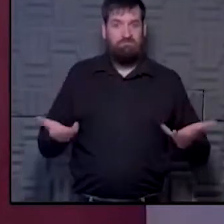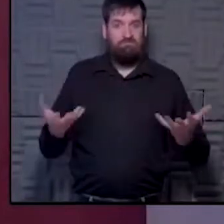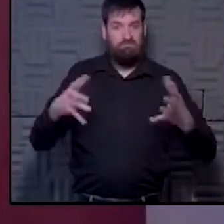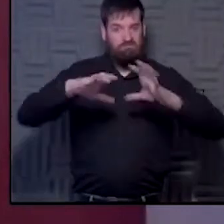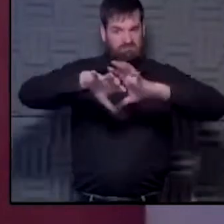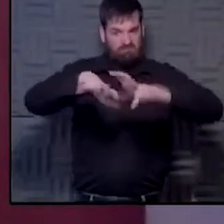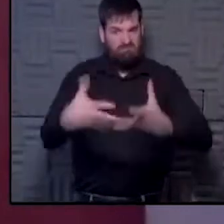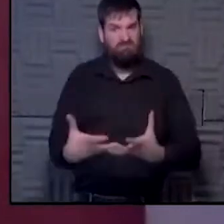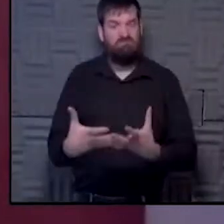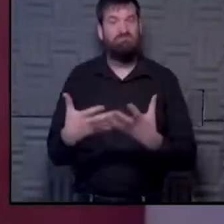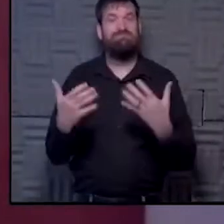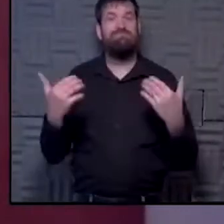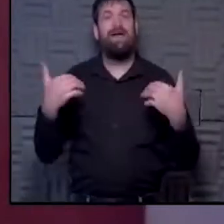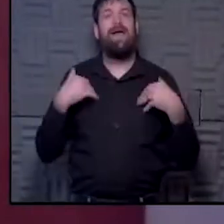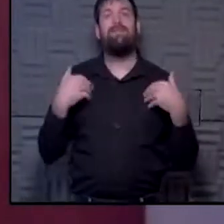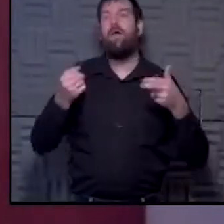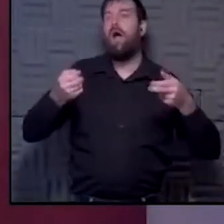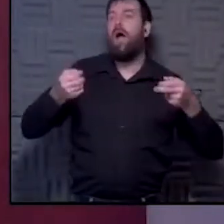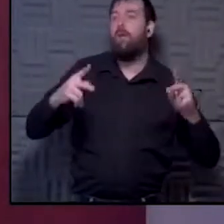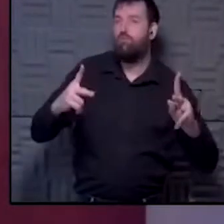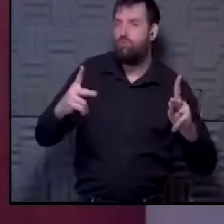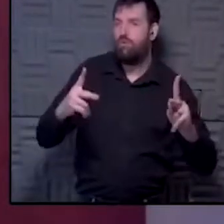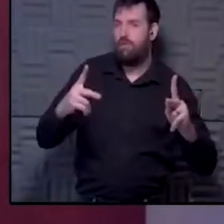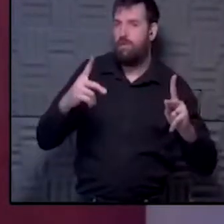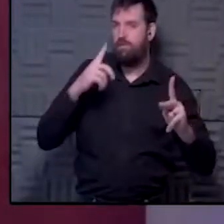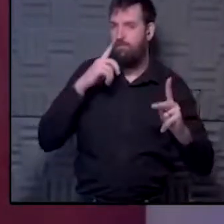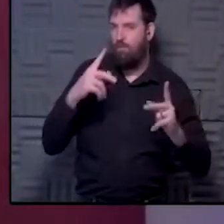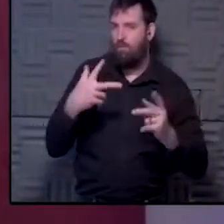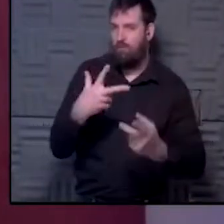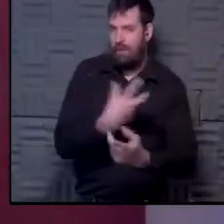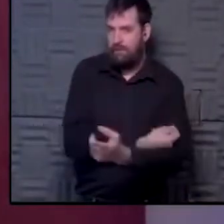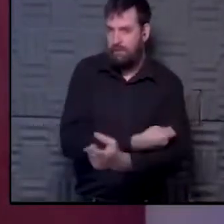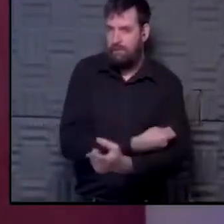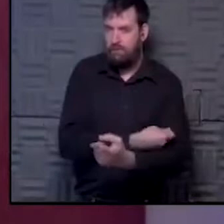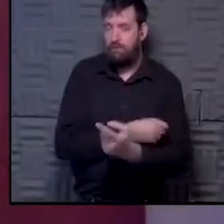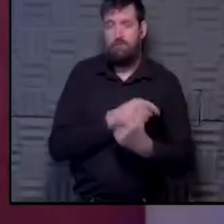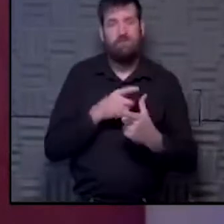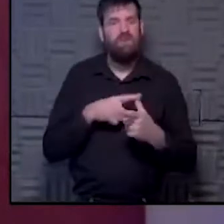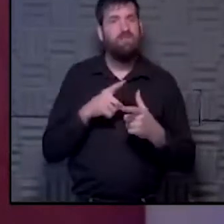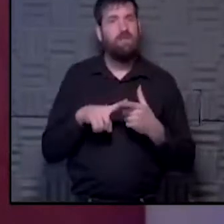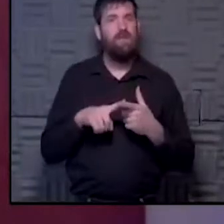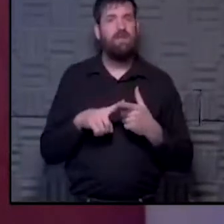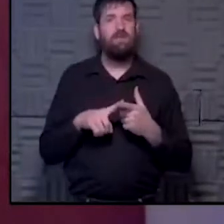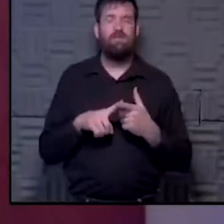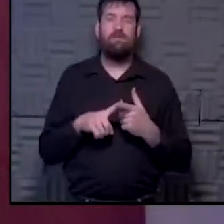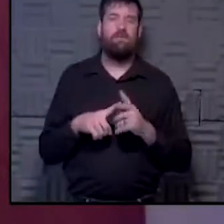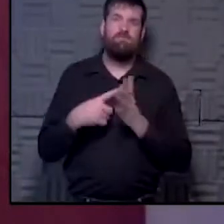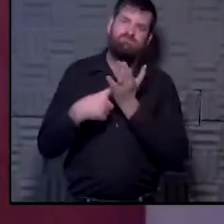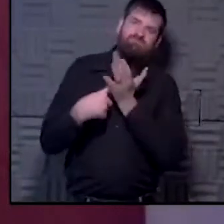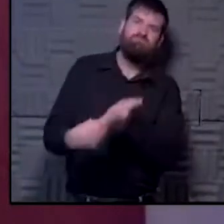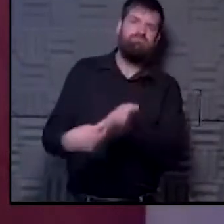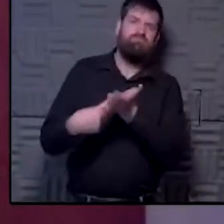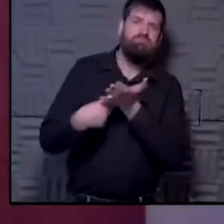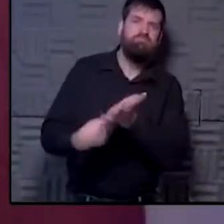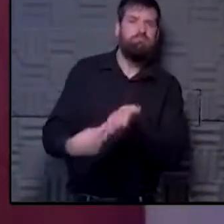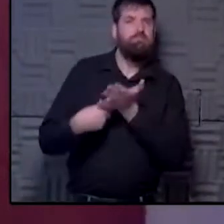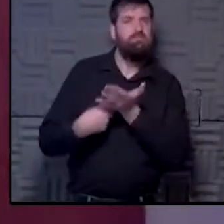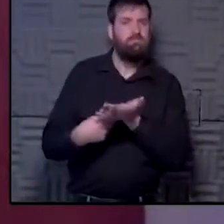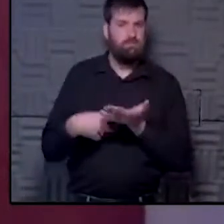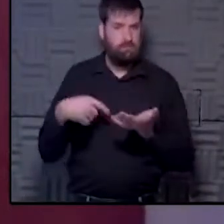had opportunity to be vaccinated, then I think we could have a vigorous debate about